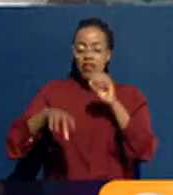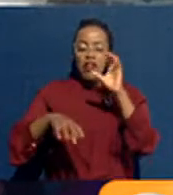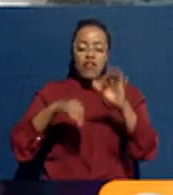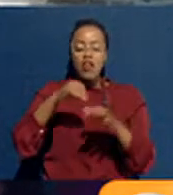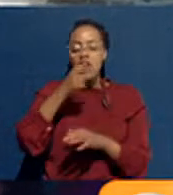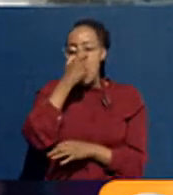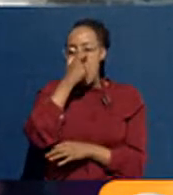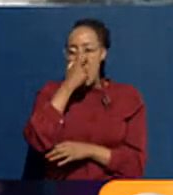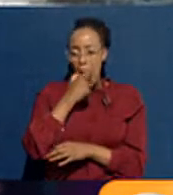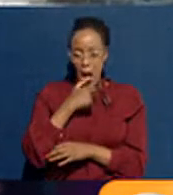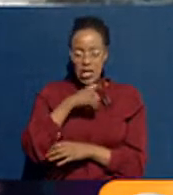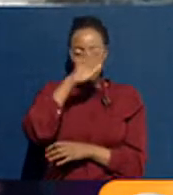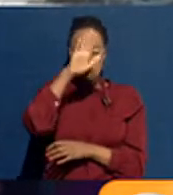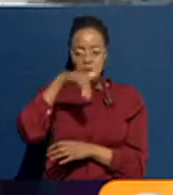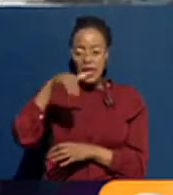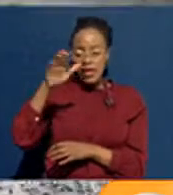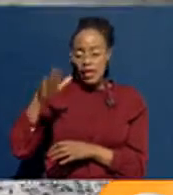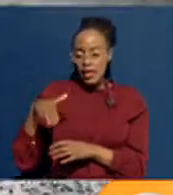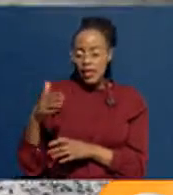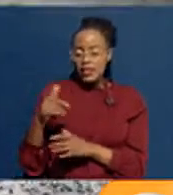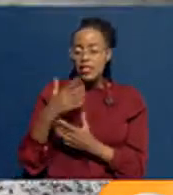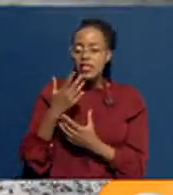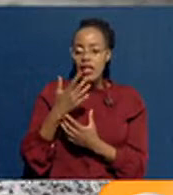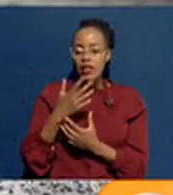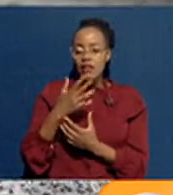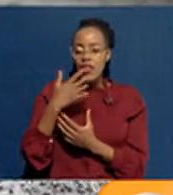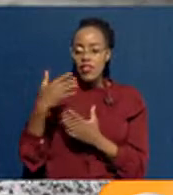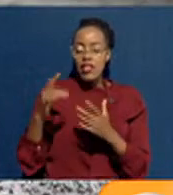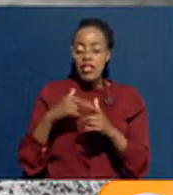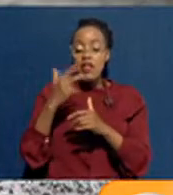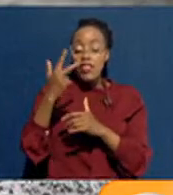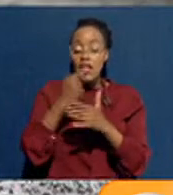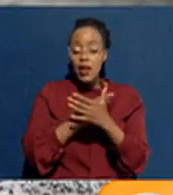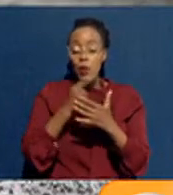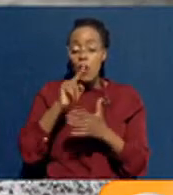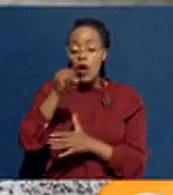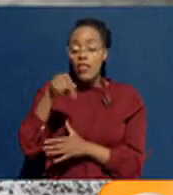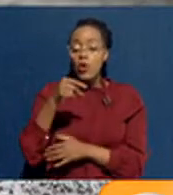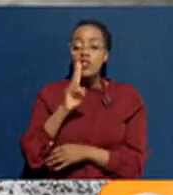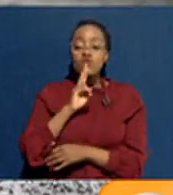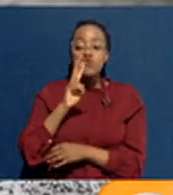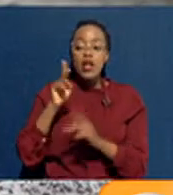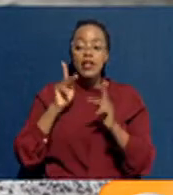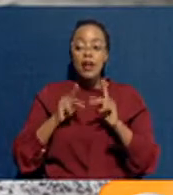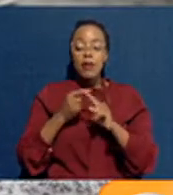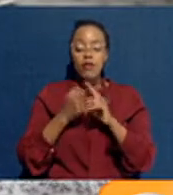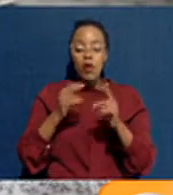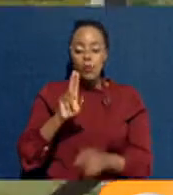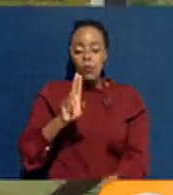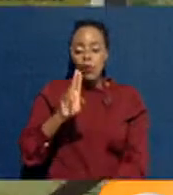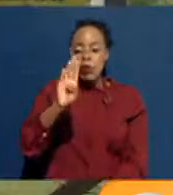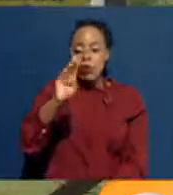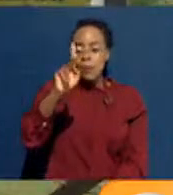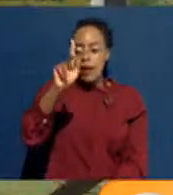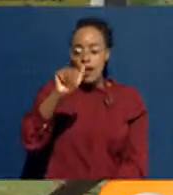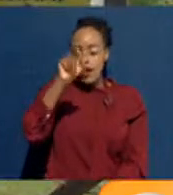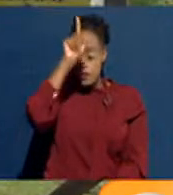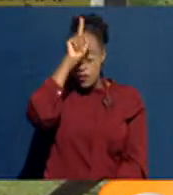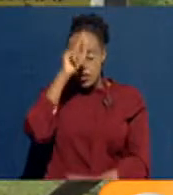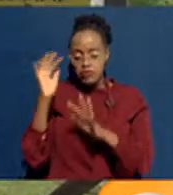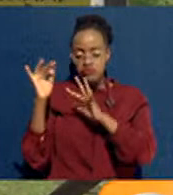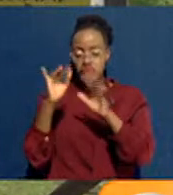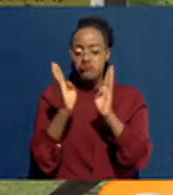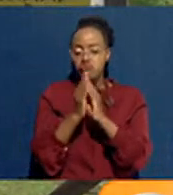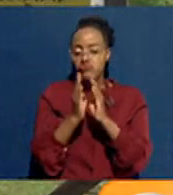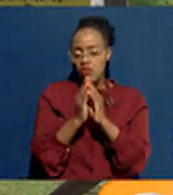of paint. In about 3 weeks, nearly 1,200 people from Ombaka village will converge here as